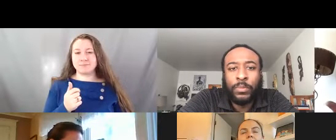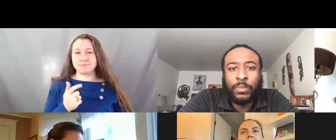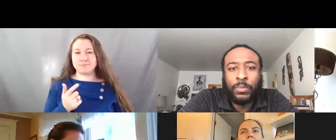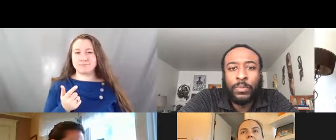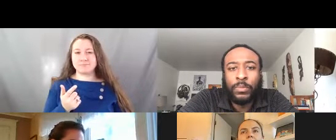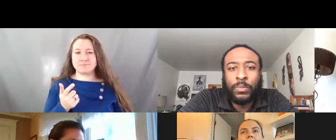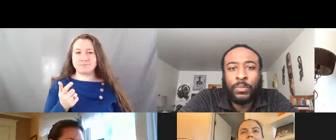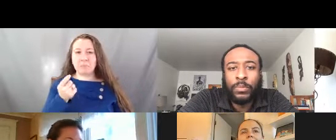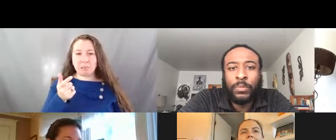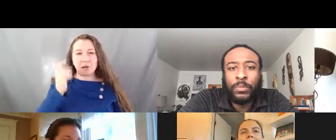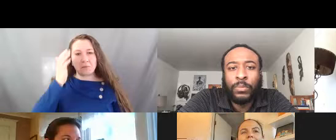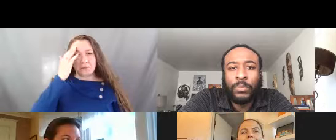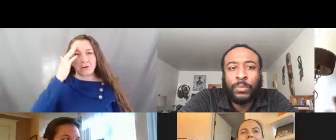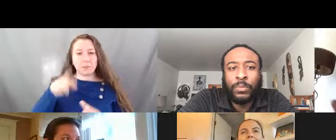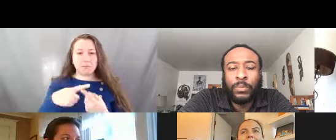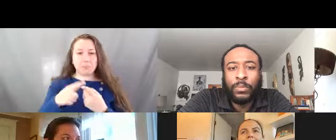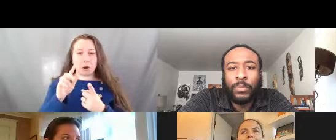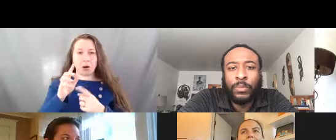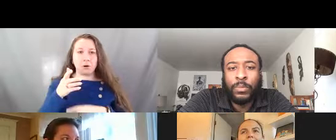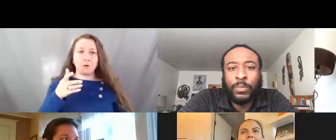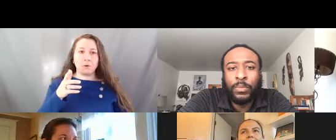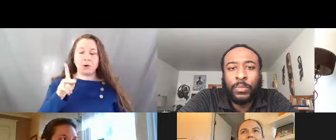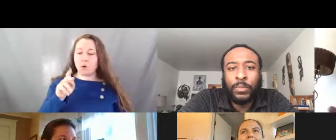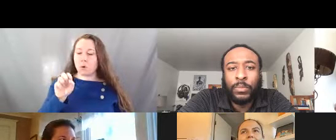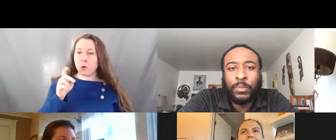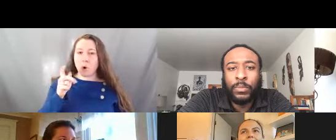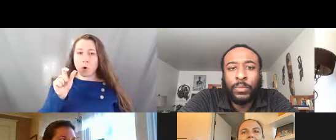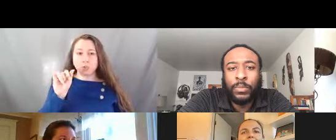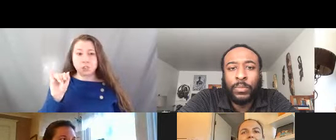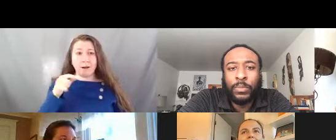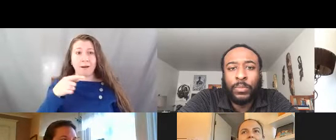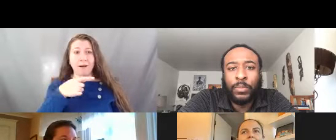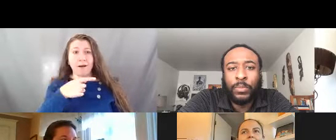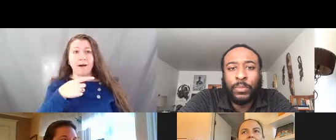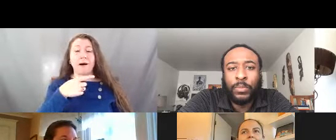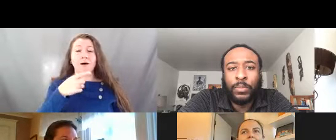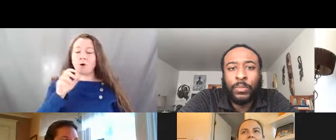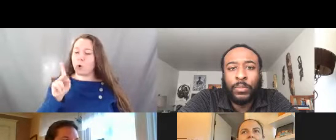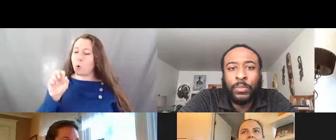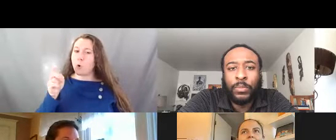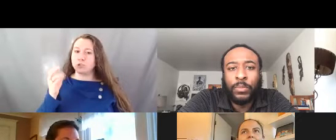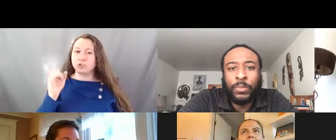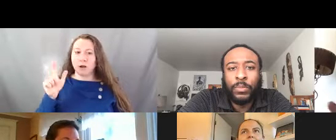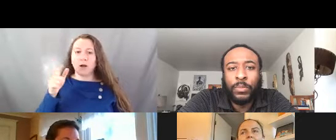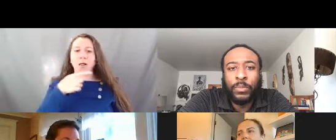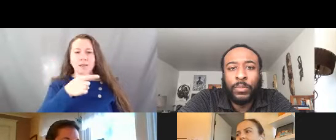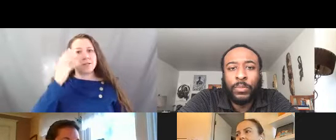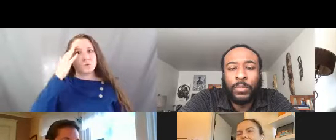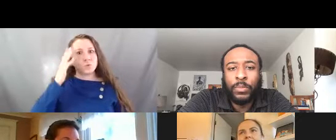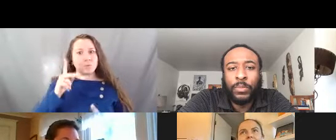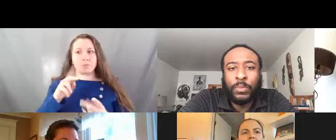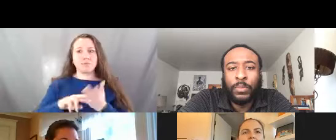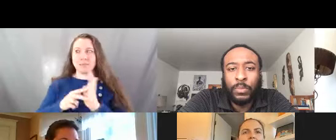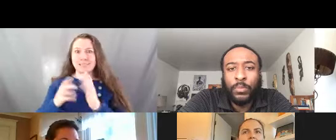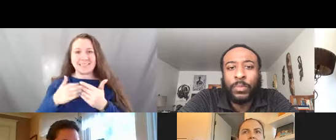Kaushal, and he introduced me to a lot of people whom he knew over here, and I was fortunate enough to meet people